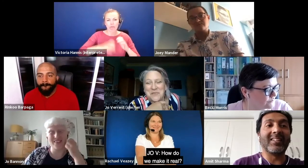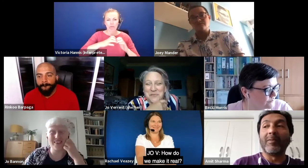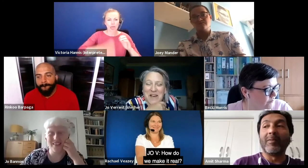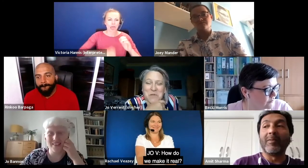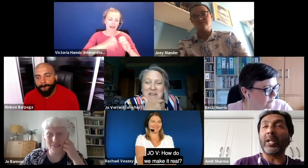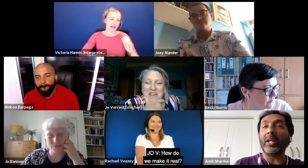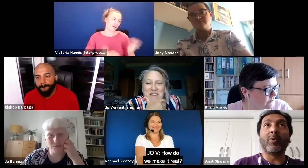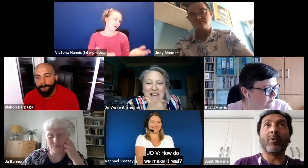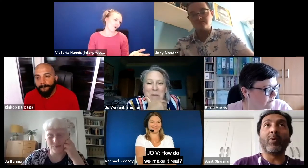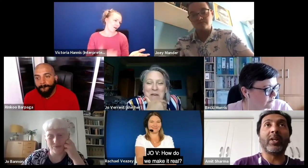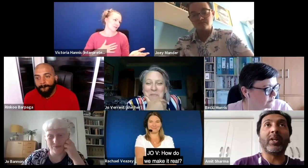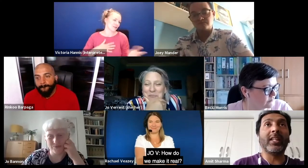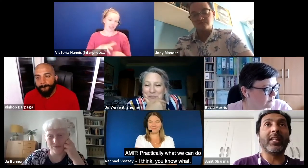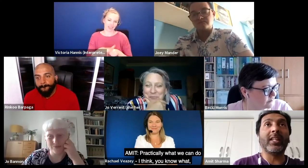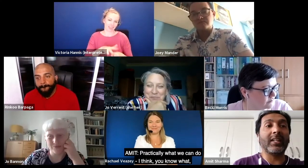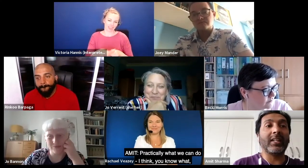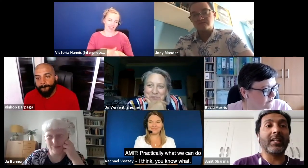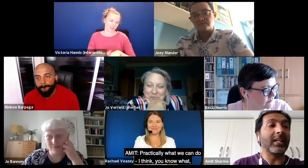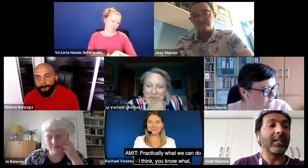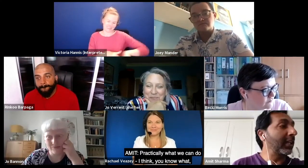How do we make it real? Practically, what we can do,